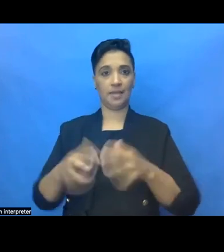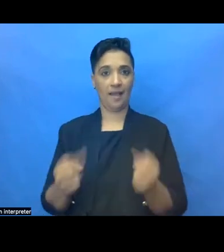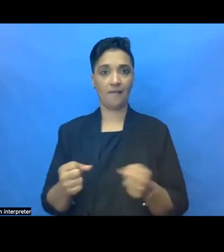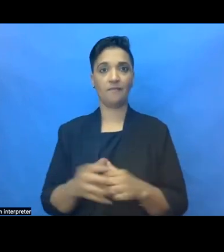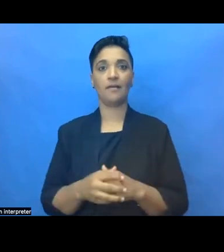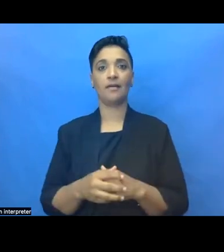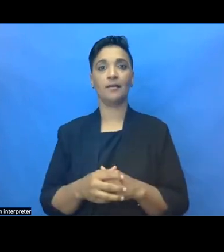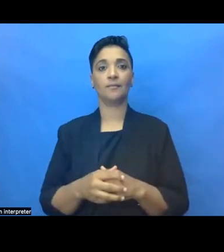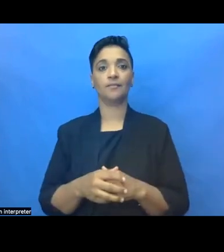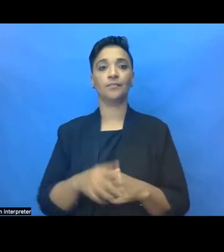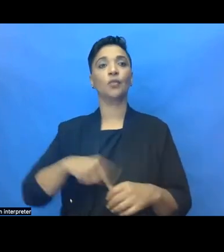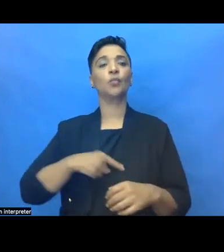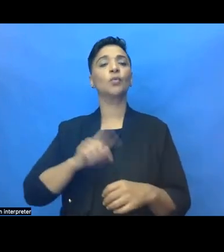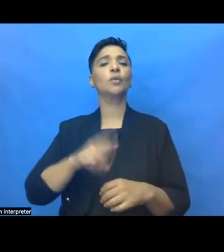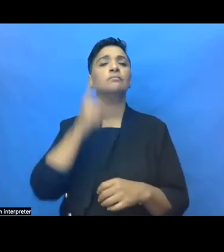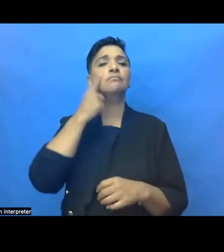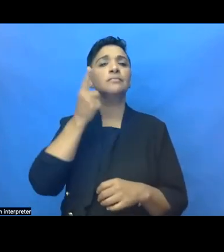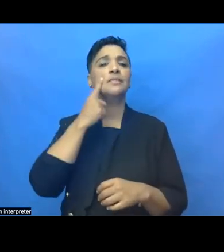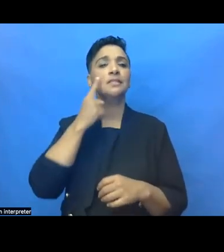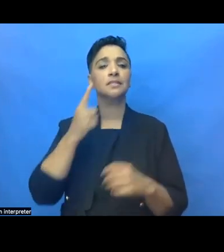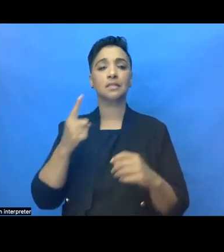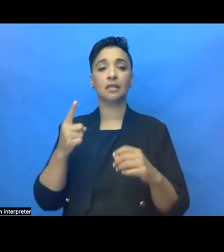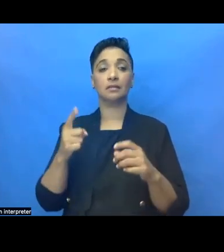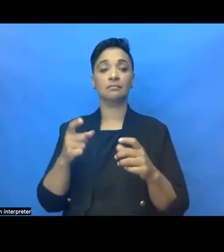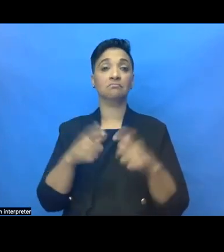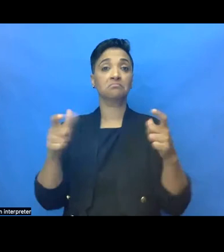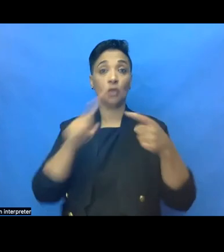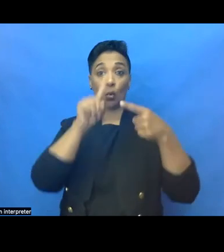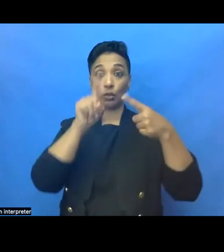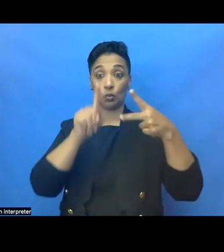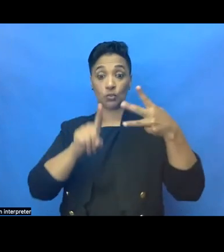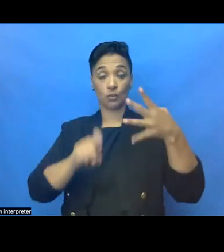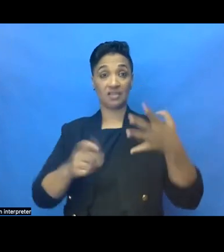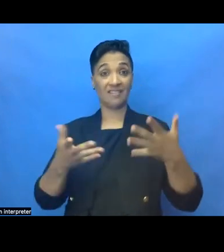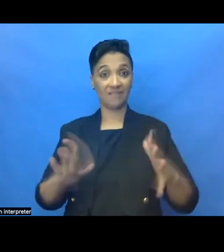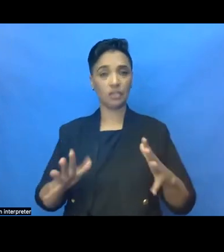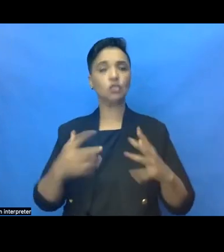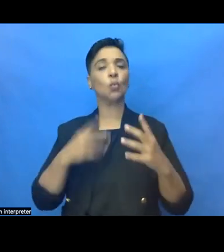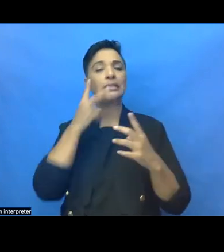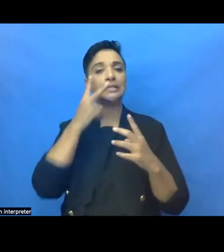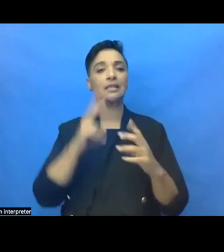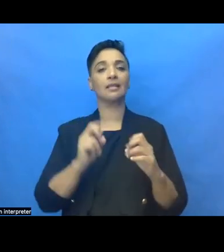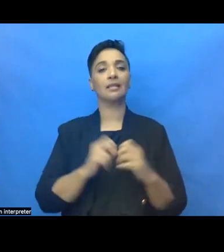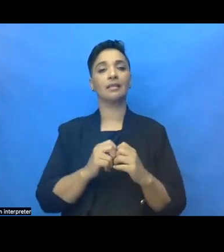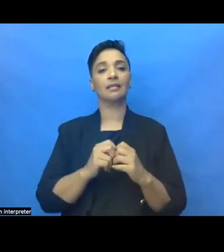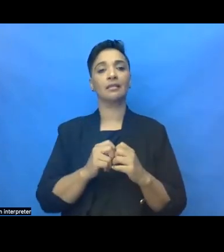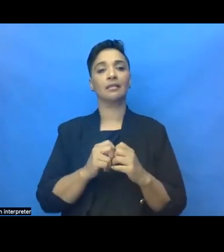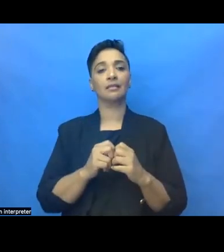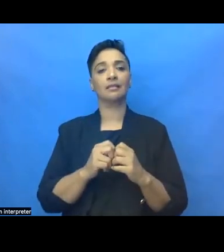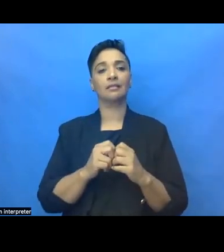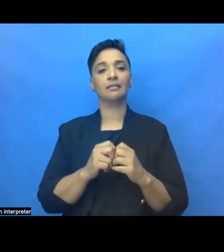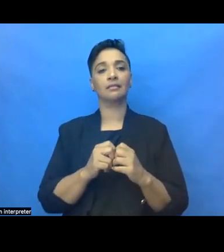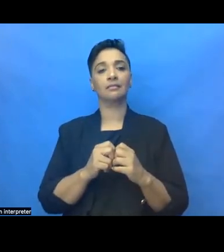to address after all the major questions and thematic things that